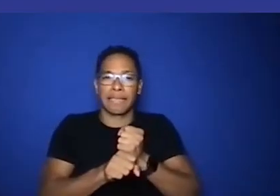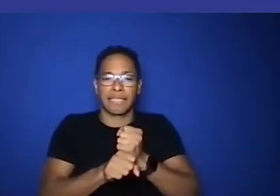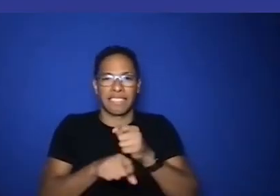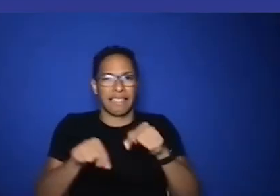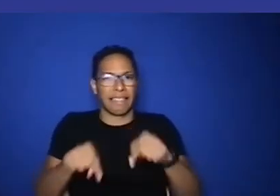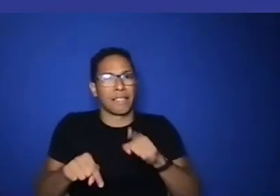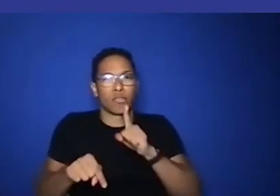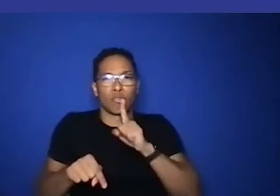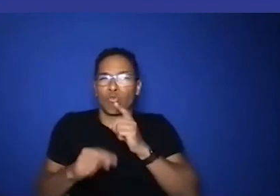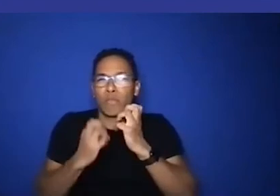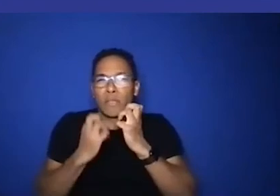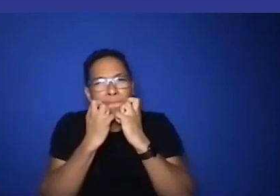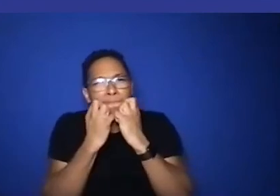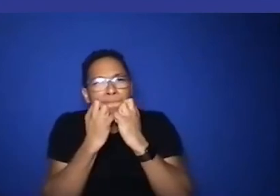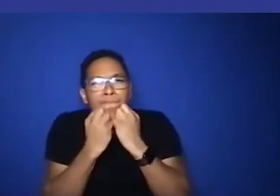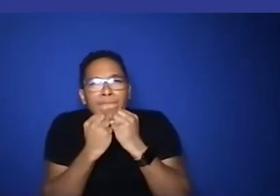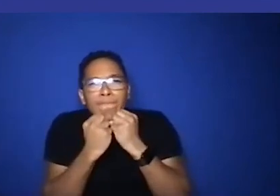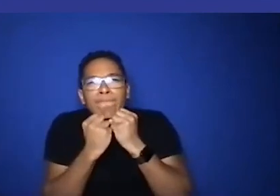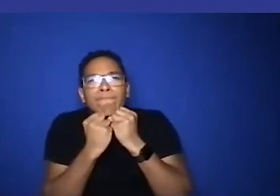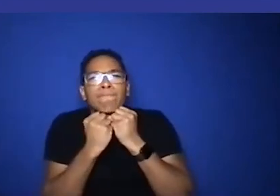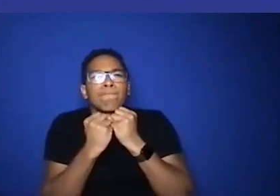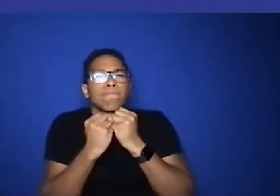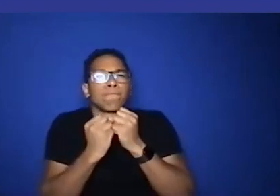sacred and